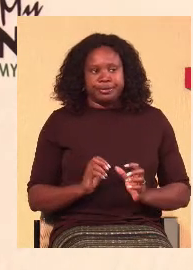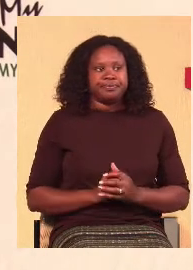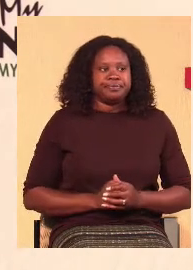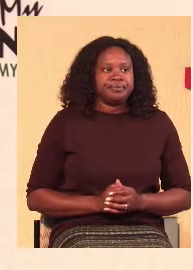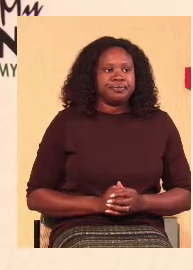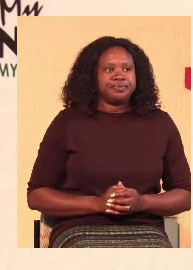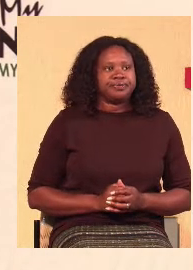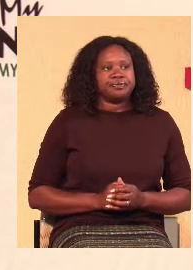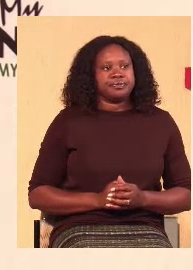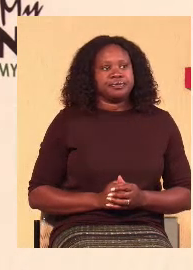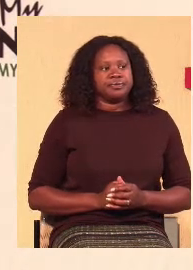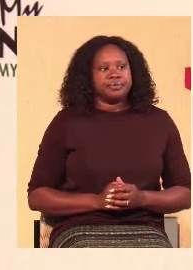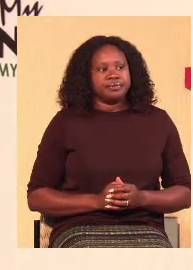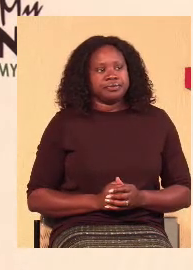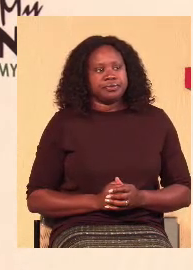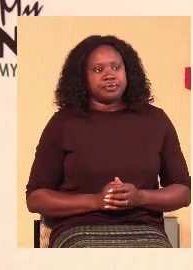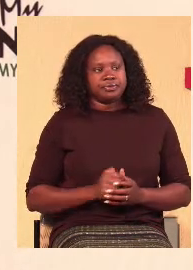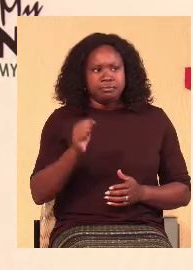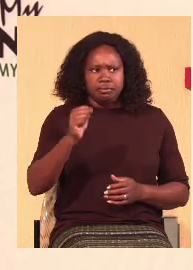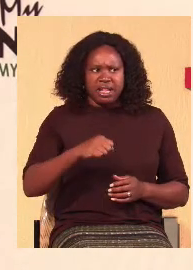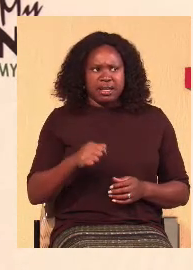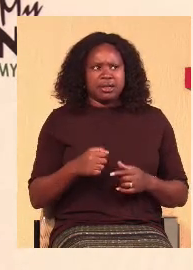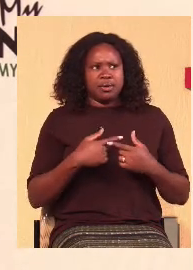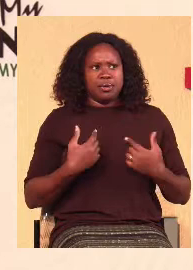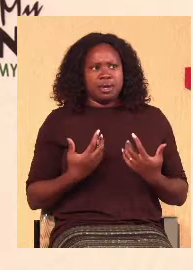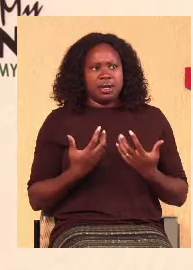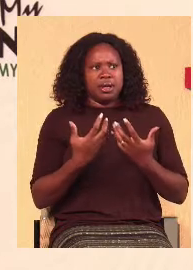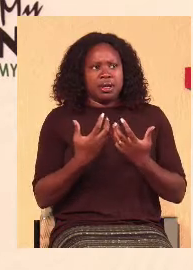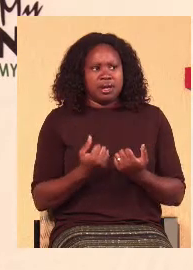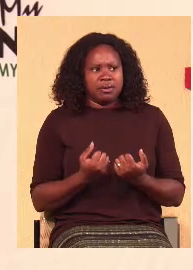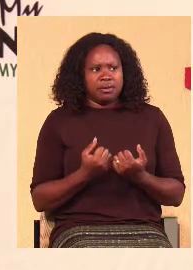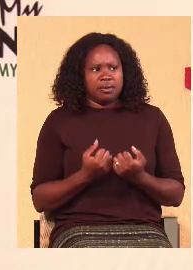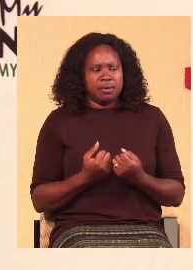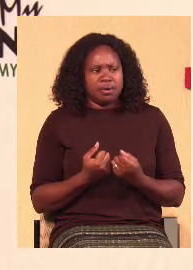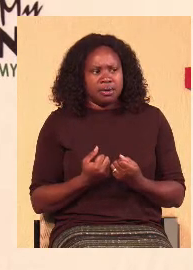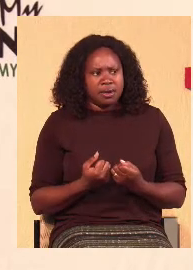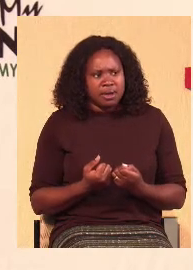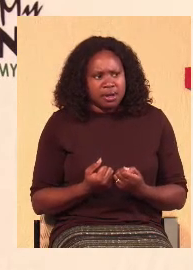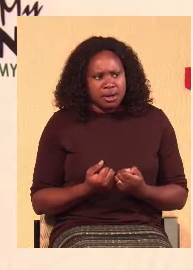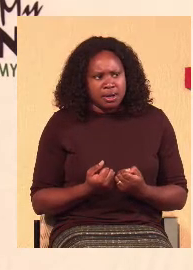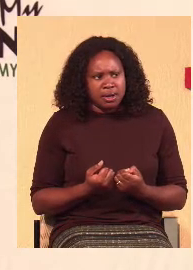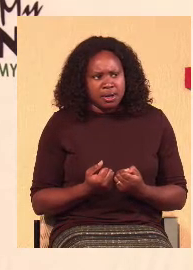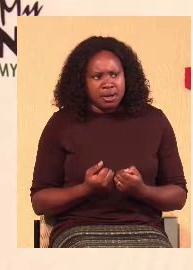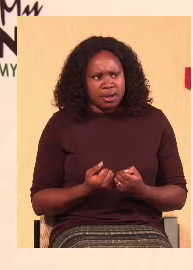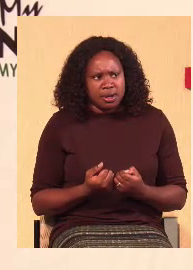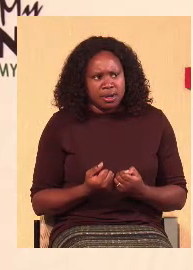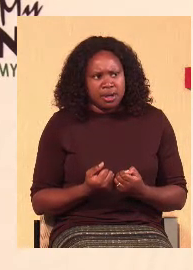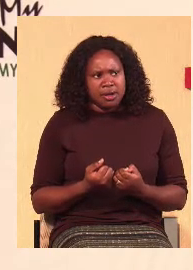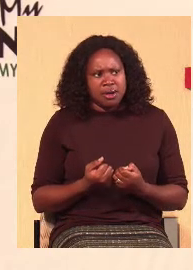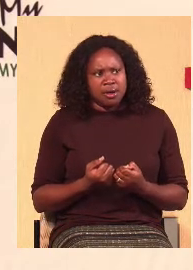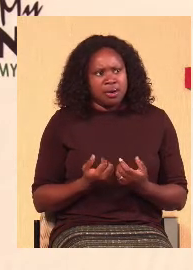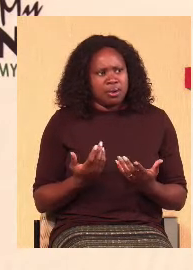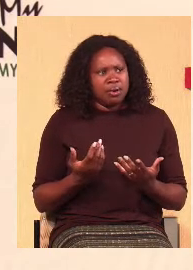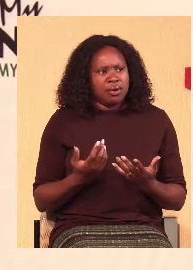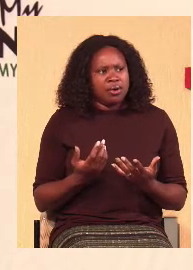had some reagents, test kit from Jack Ma. We have received that, and I believe